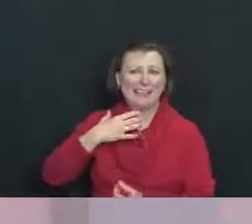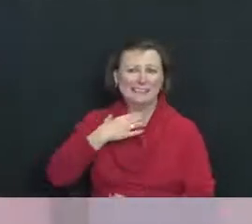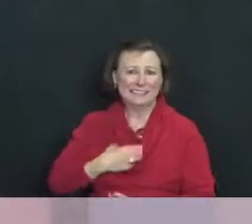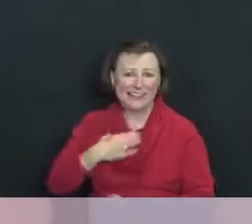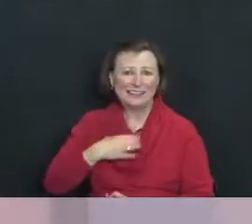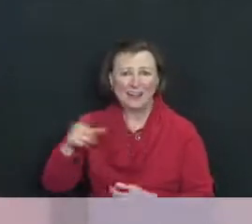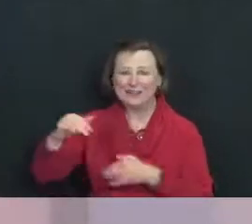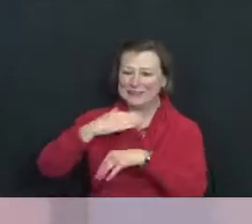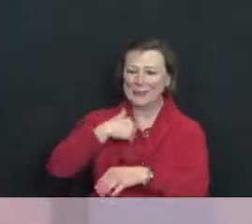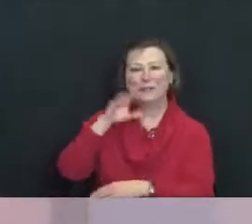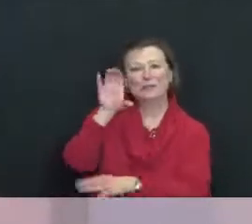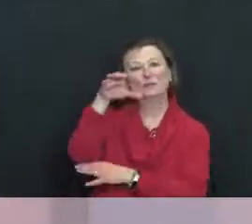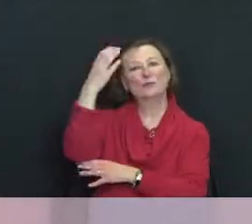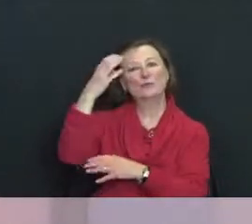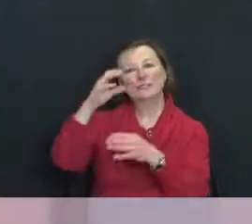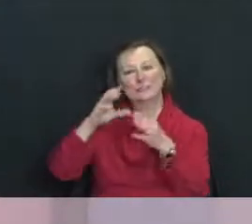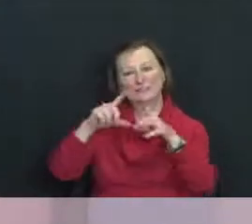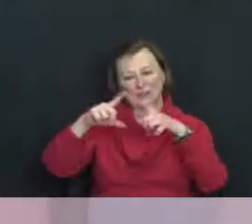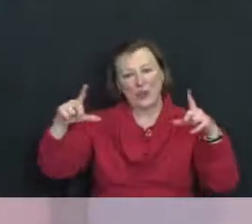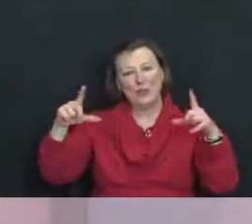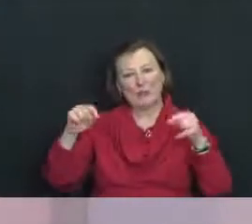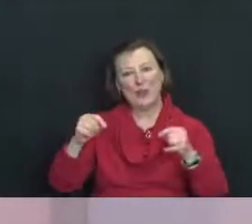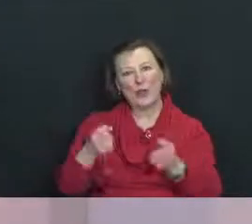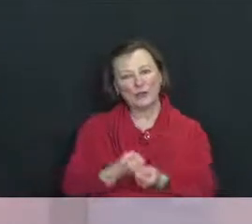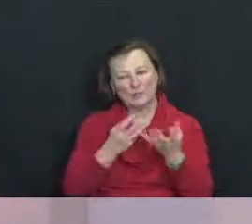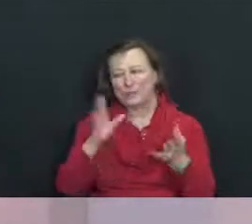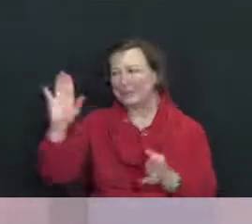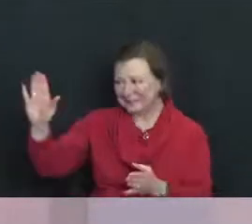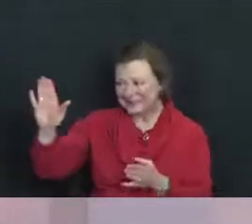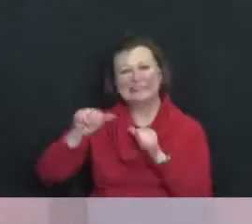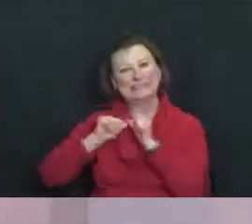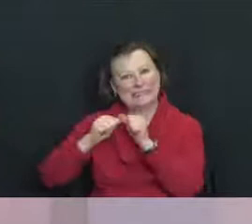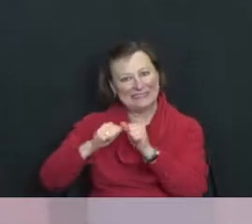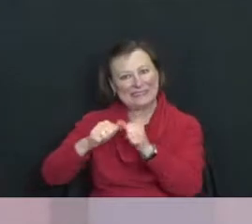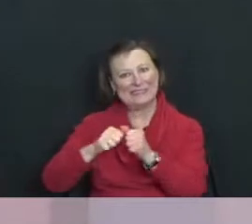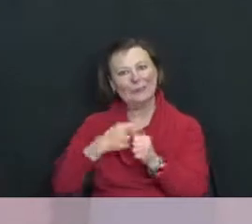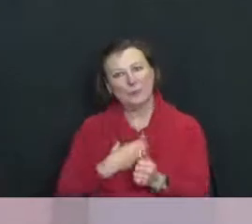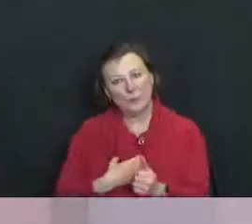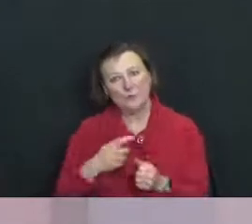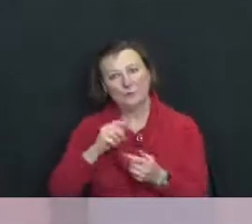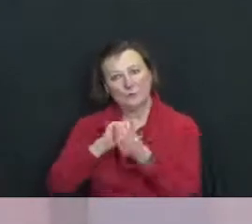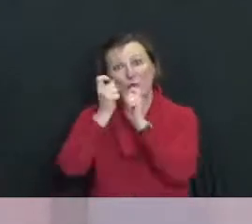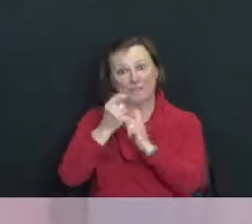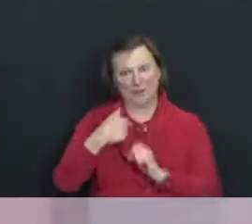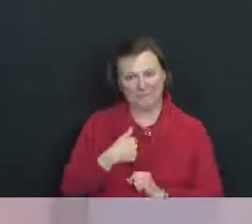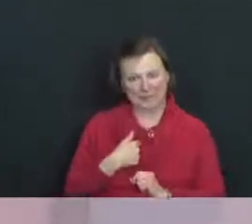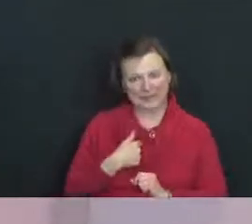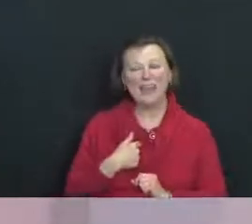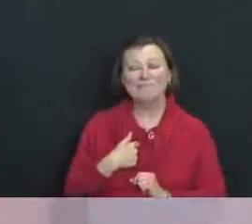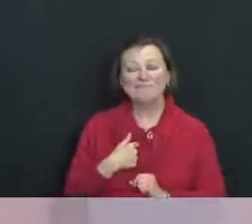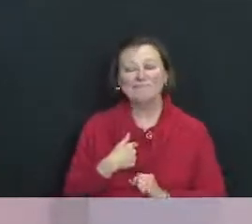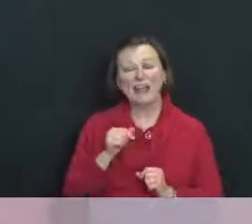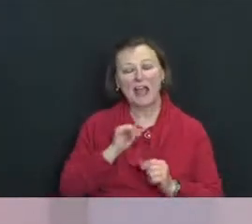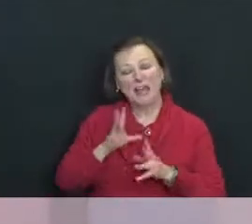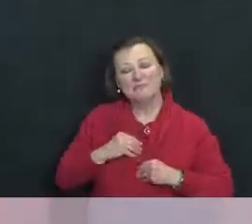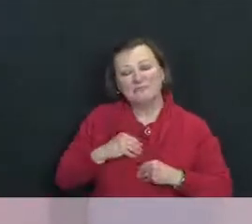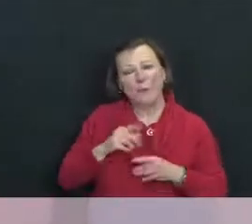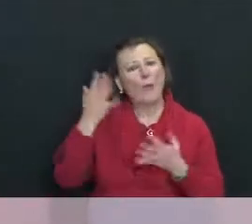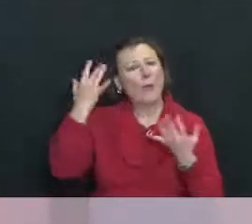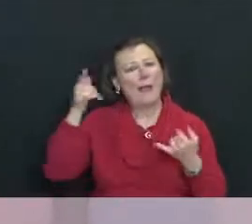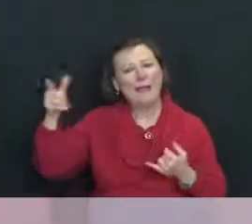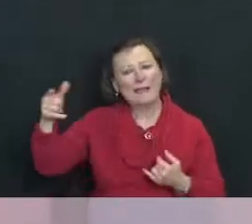card expressing his desire to convert me, his continuing desire to convert me, and it was well received because he cares about